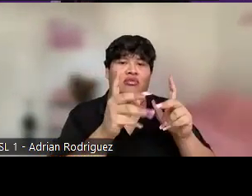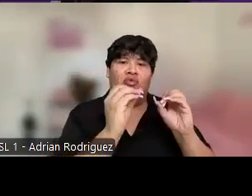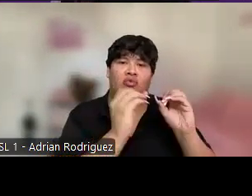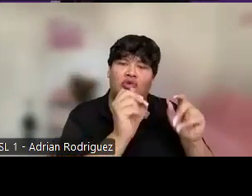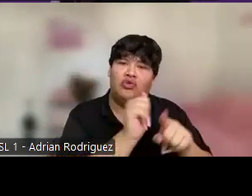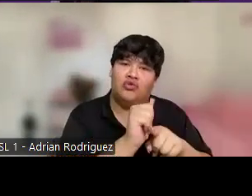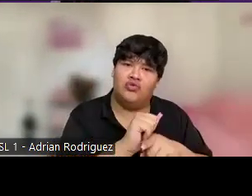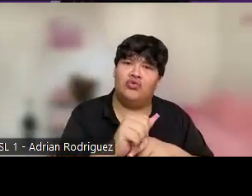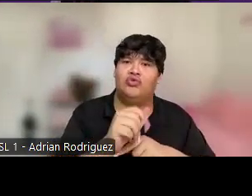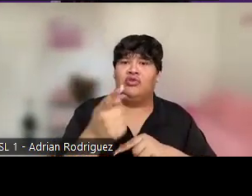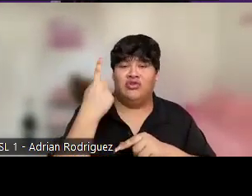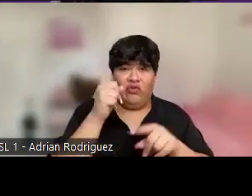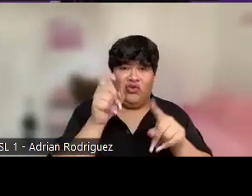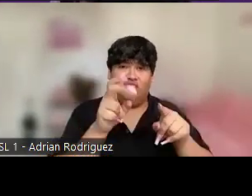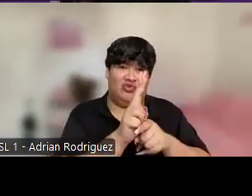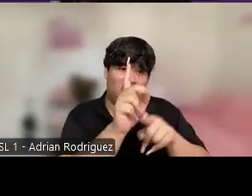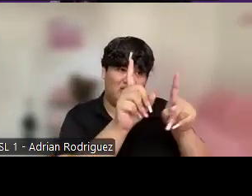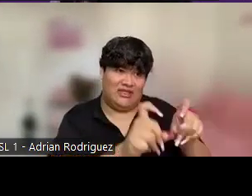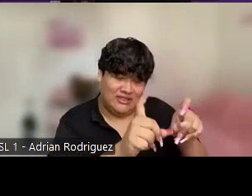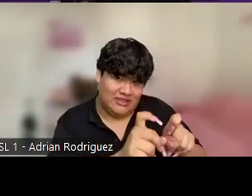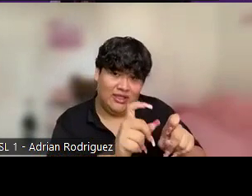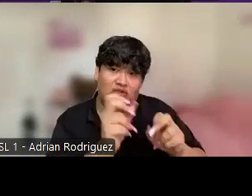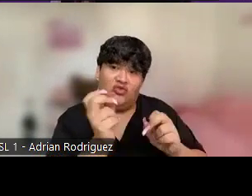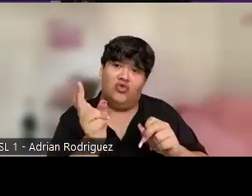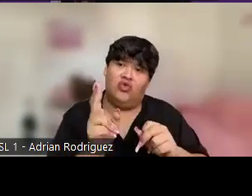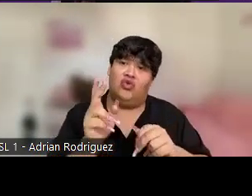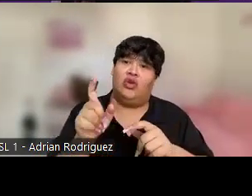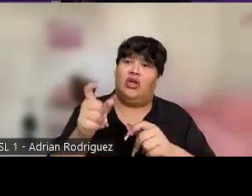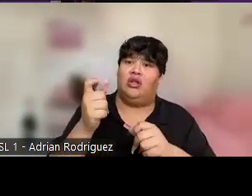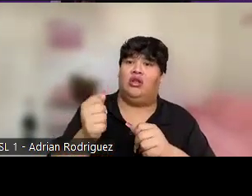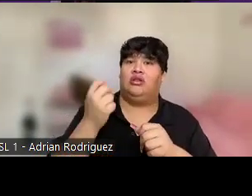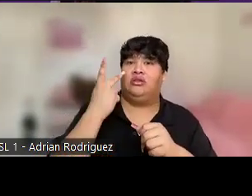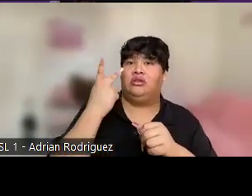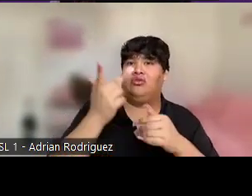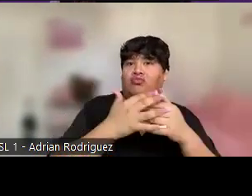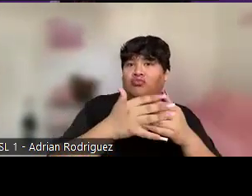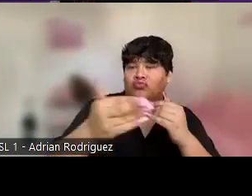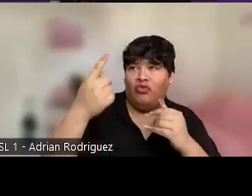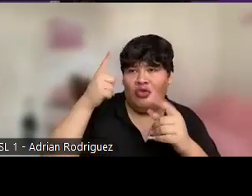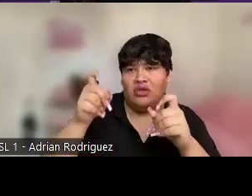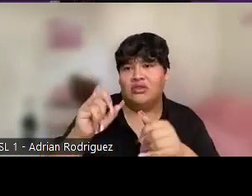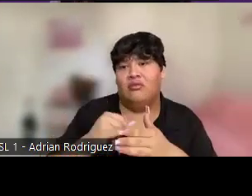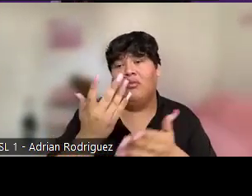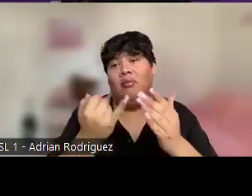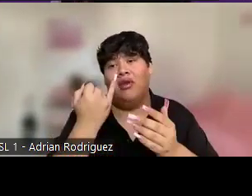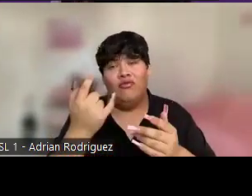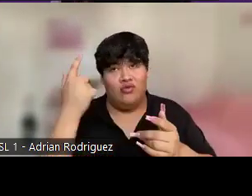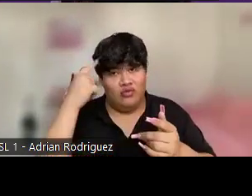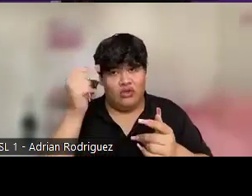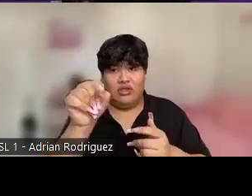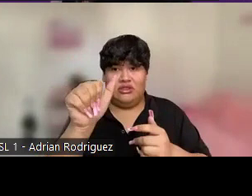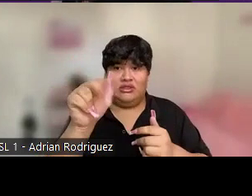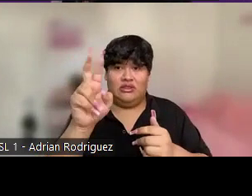a triage test for patients? And could they potentially be used as a confirmatory test? So after you've done maybe a brain scan, could this be